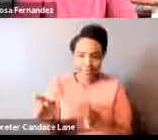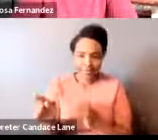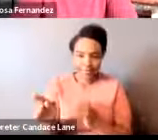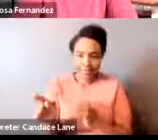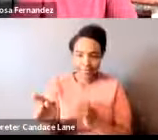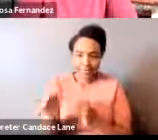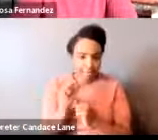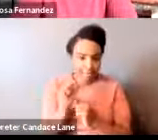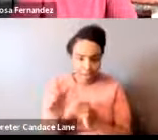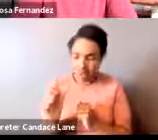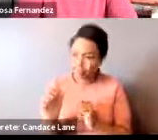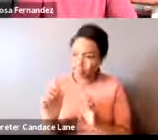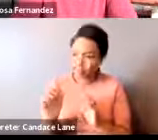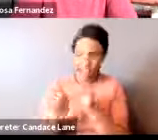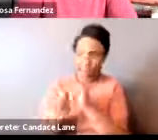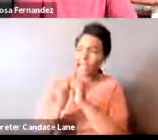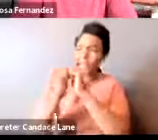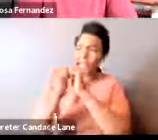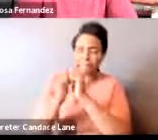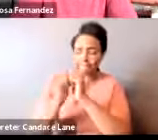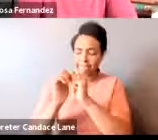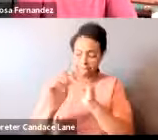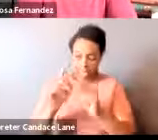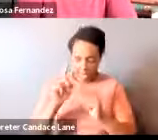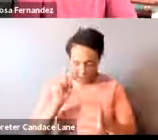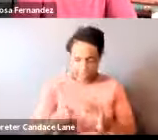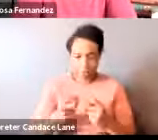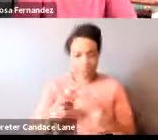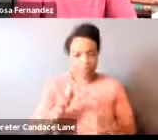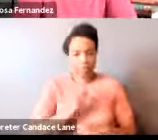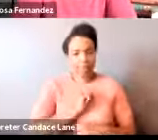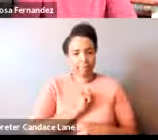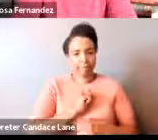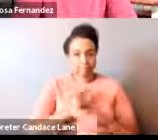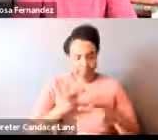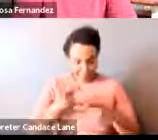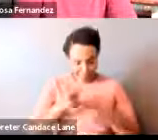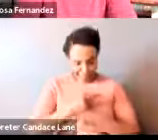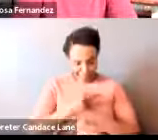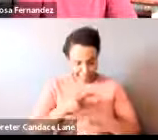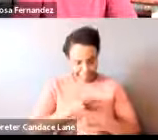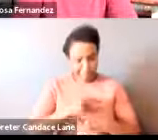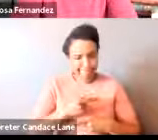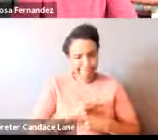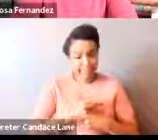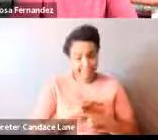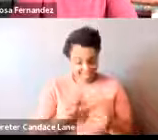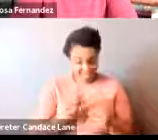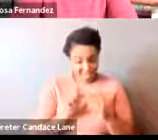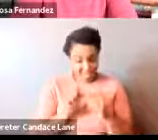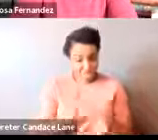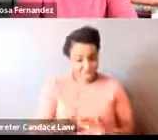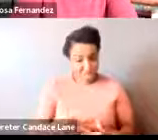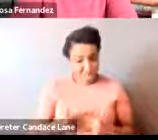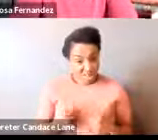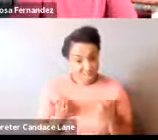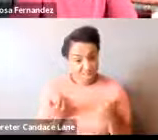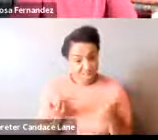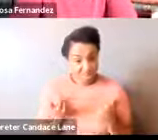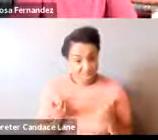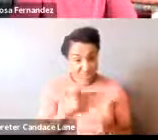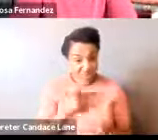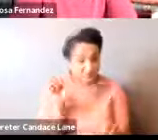You simply cannot. We have to figure out how to continue to live, right?